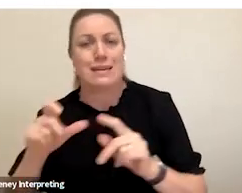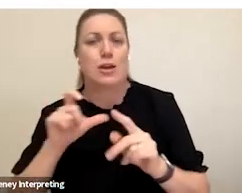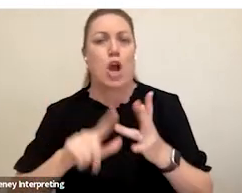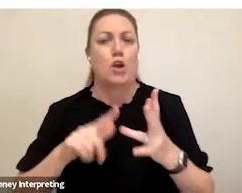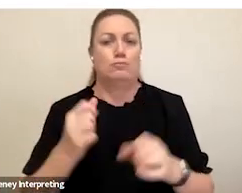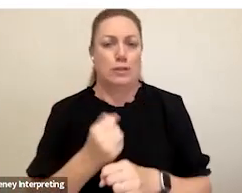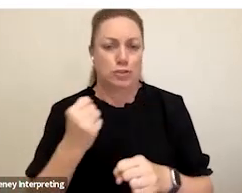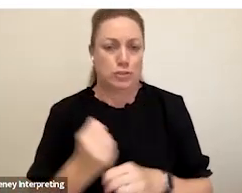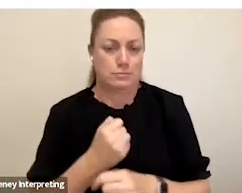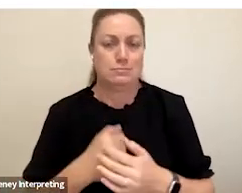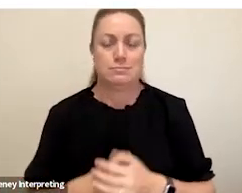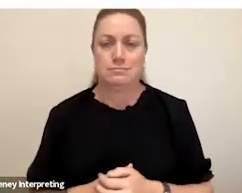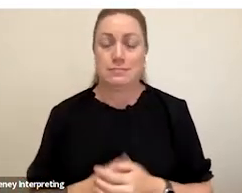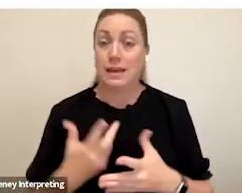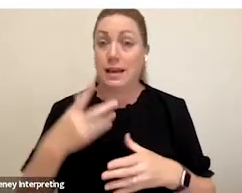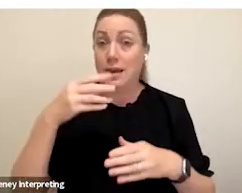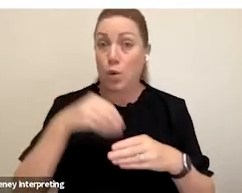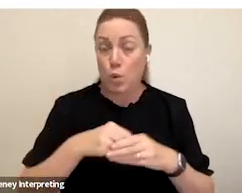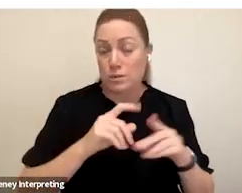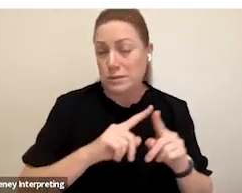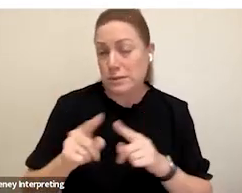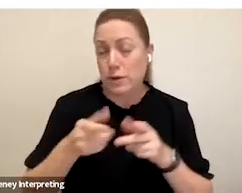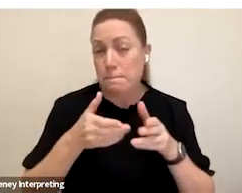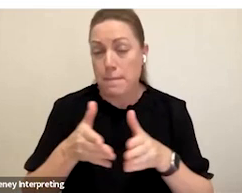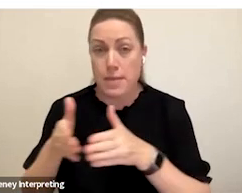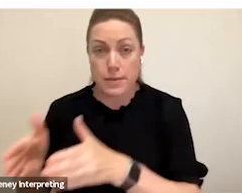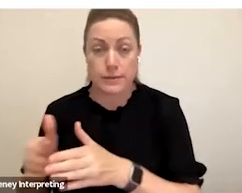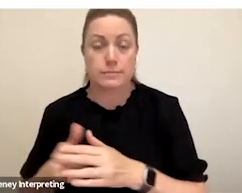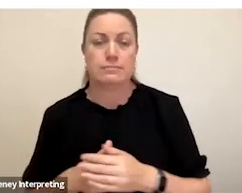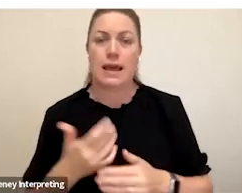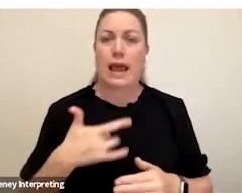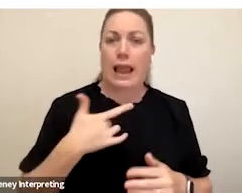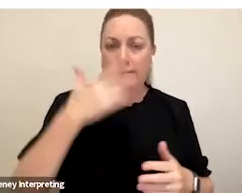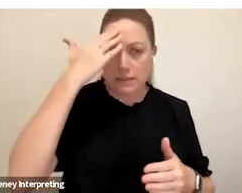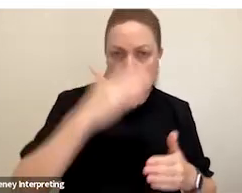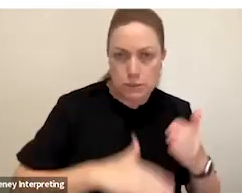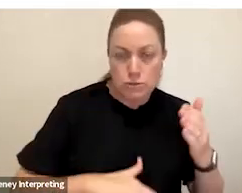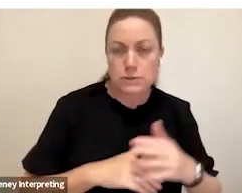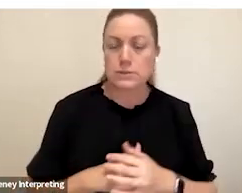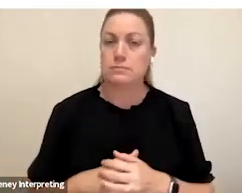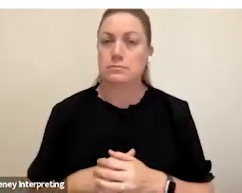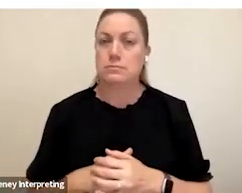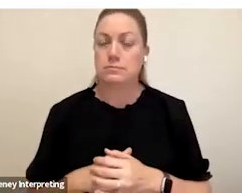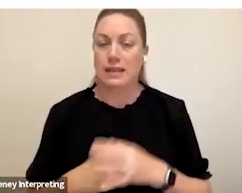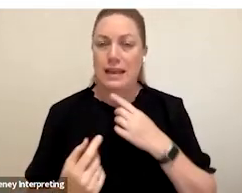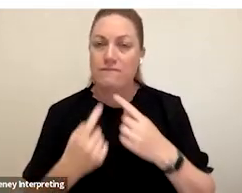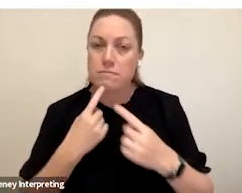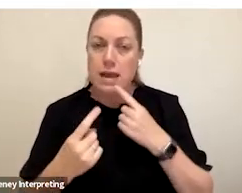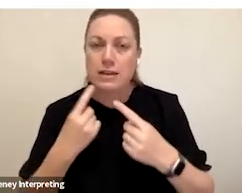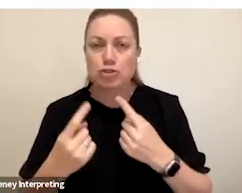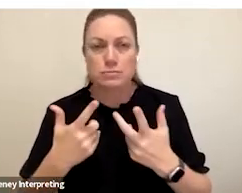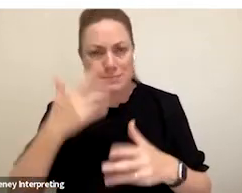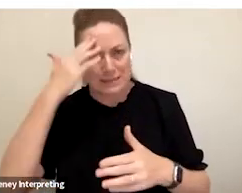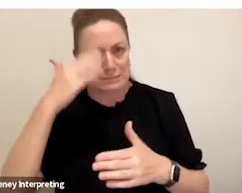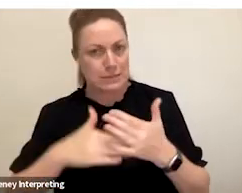and methodologies, including inviting lived experience, information, and expertise into the process,